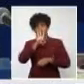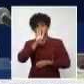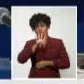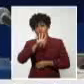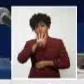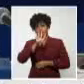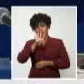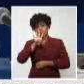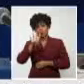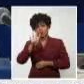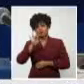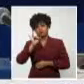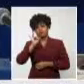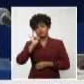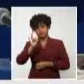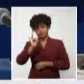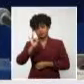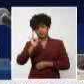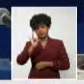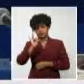447 remain hospitalized.